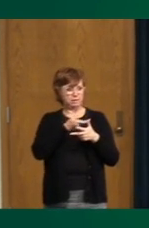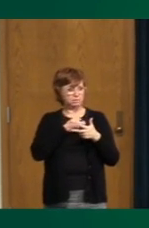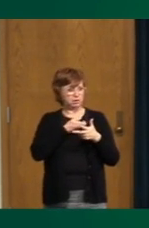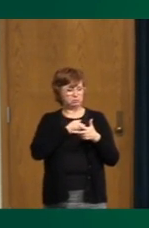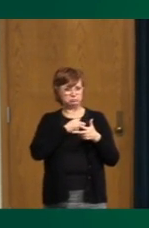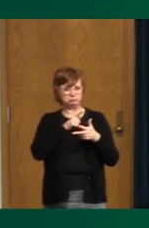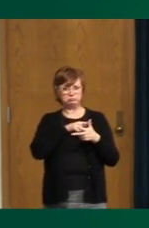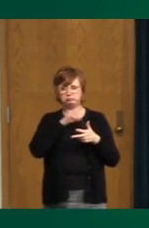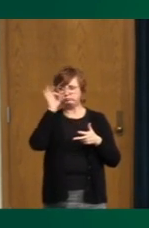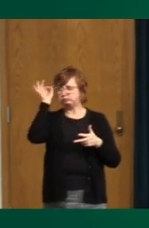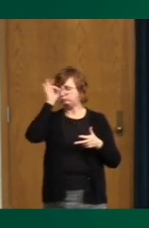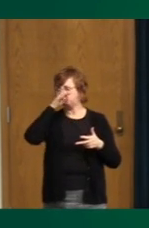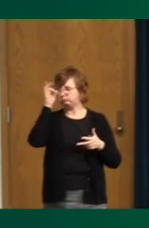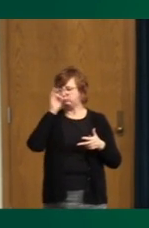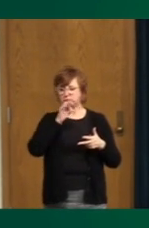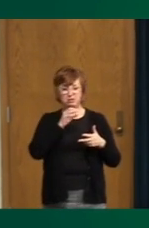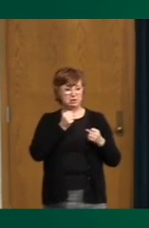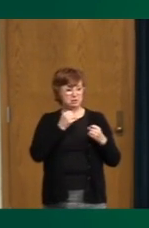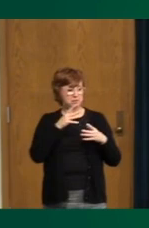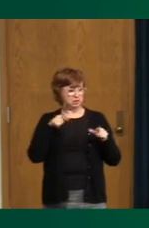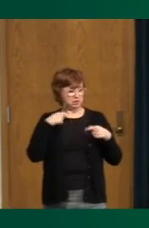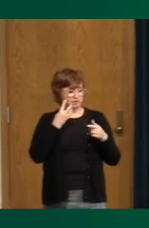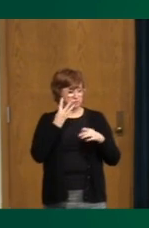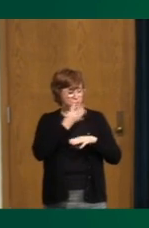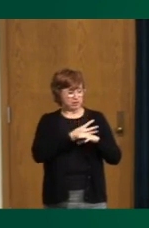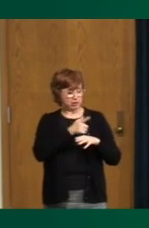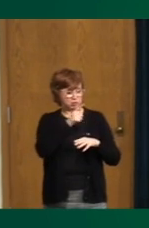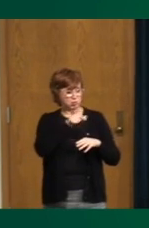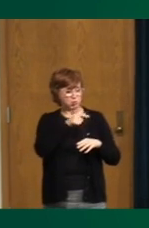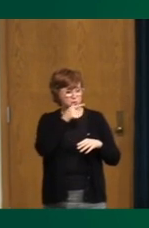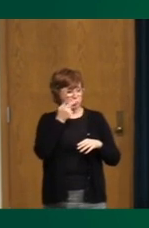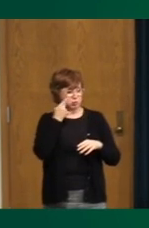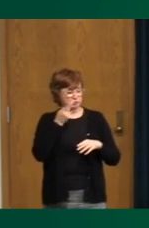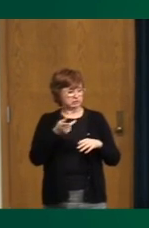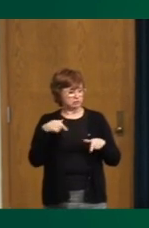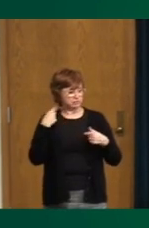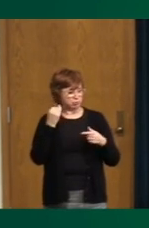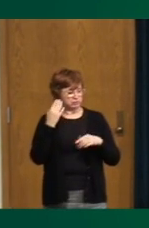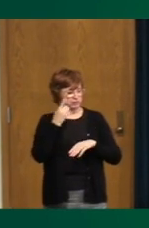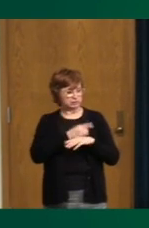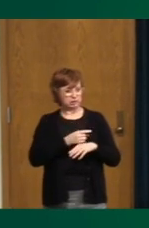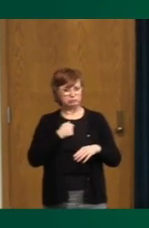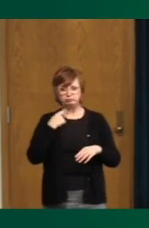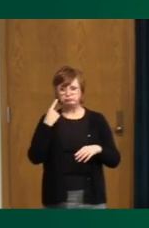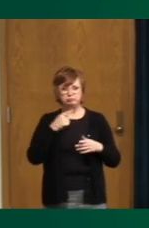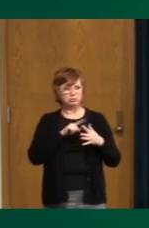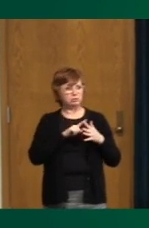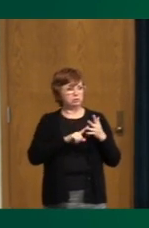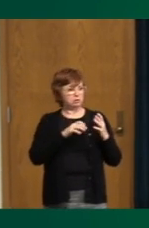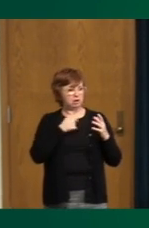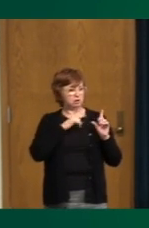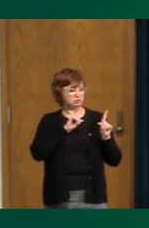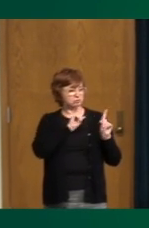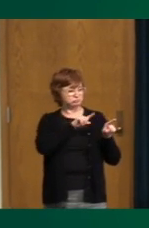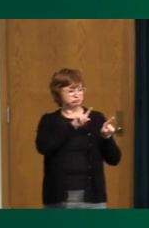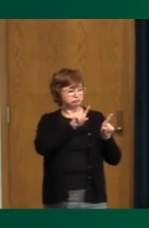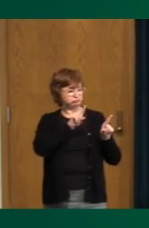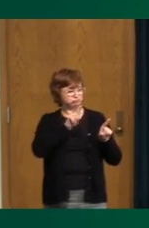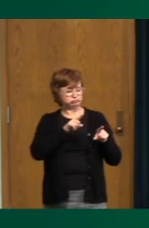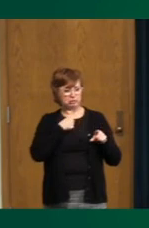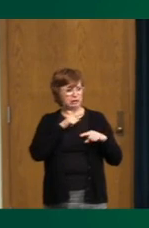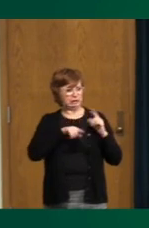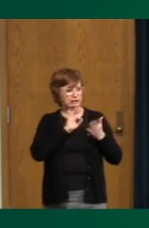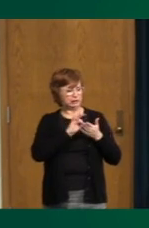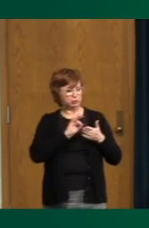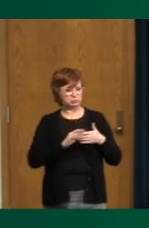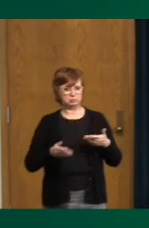because who are you exposed to in the last 4 days or last 14 days? Well, it's hundreds of people. And then and who